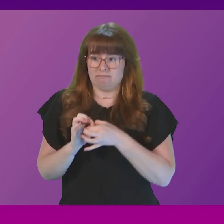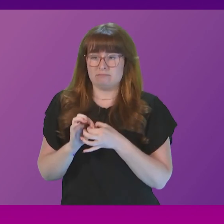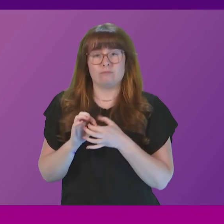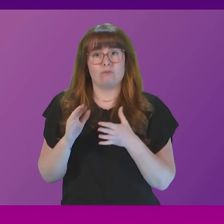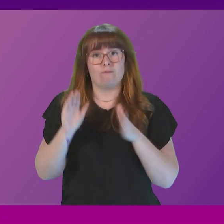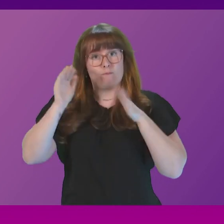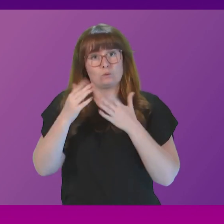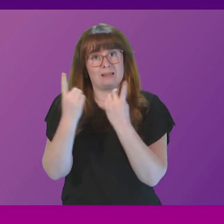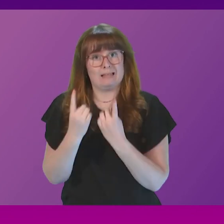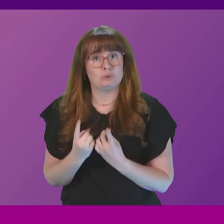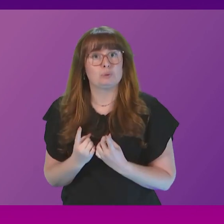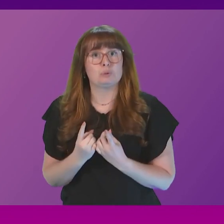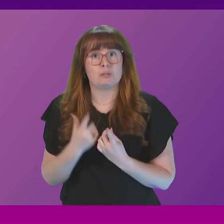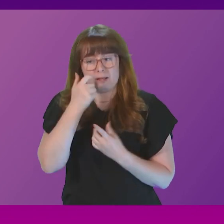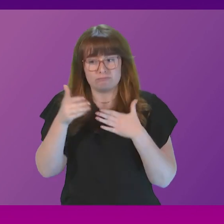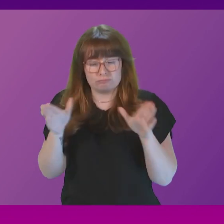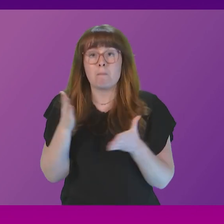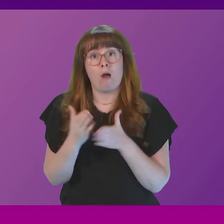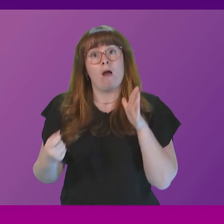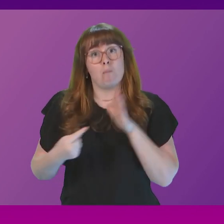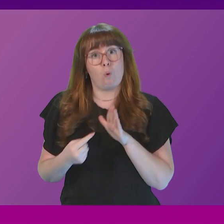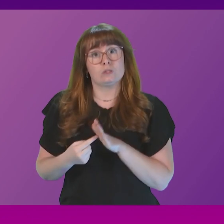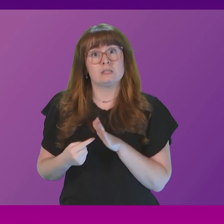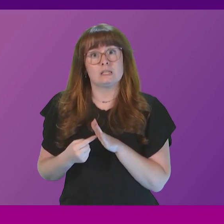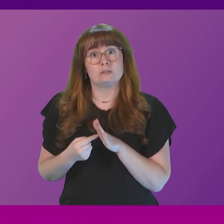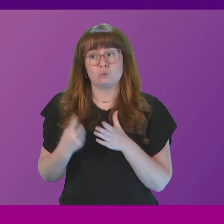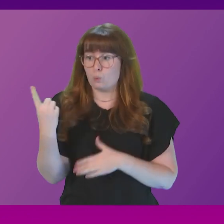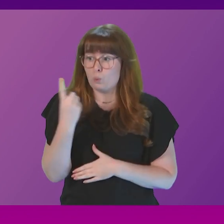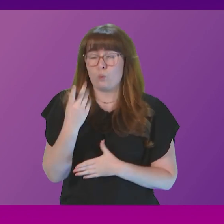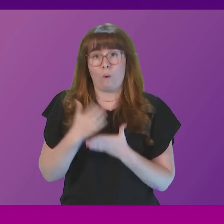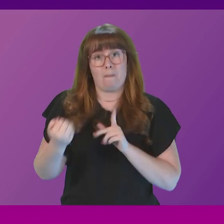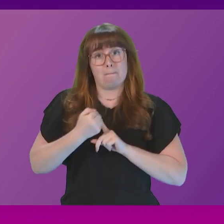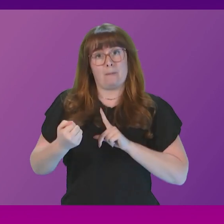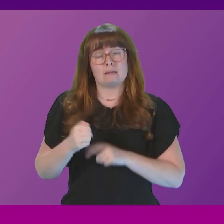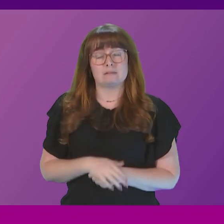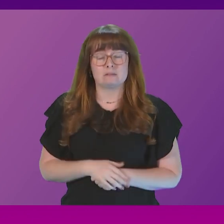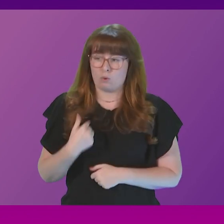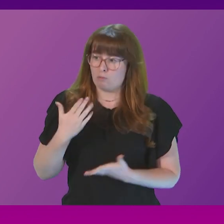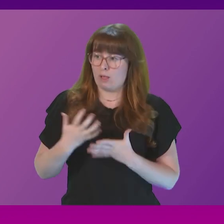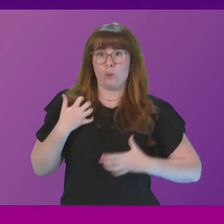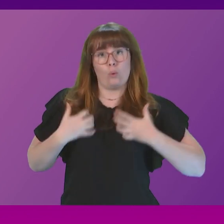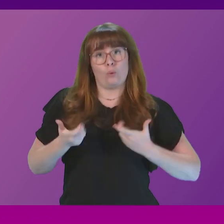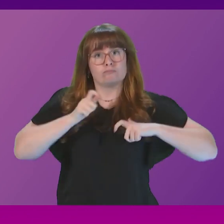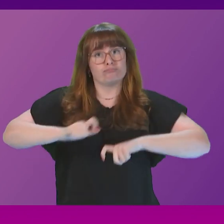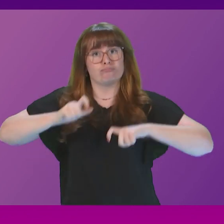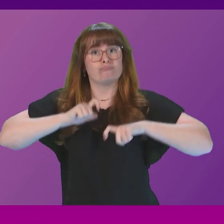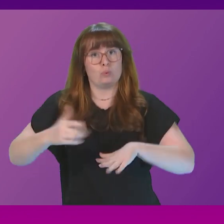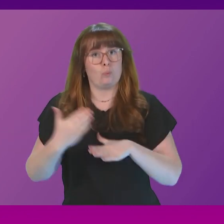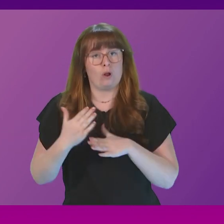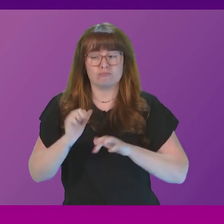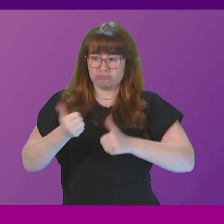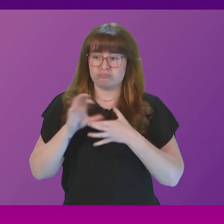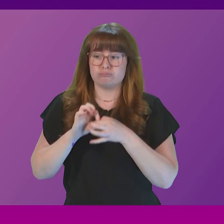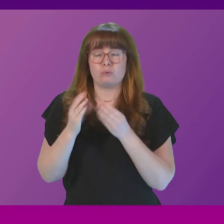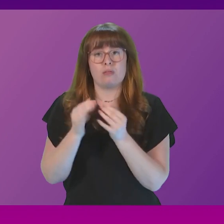on, but extremely important to those that are impacted and affected. So I'm very, very keen to continue that good engagement